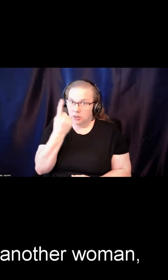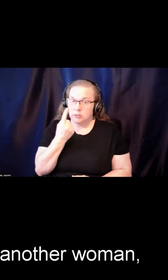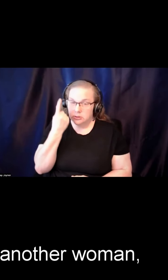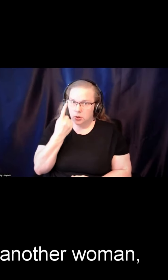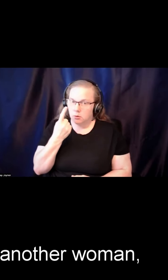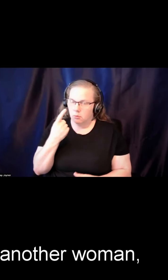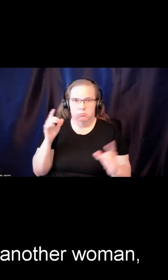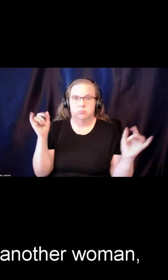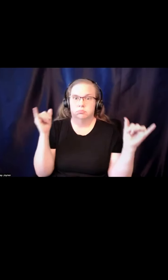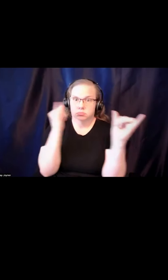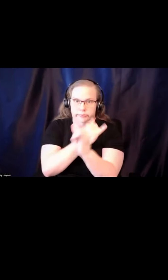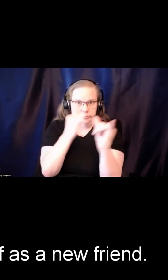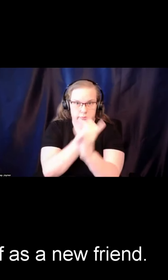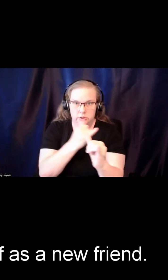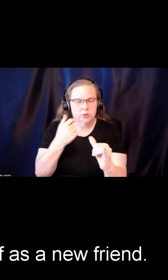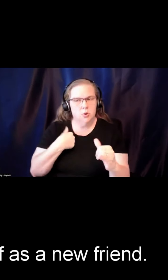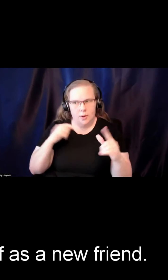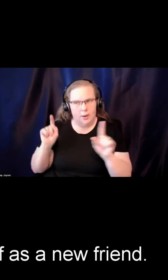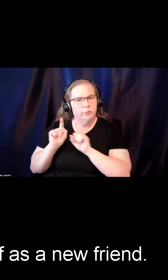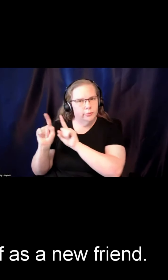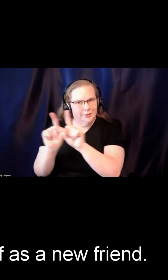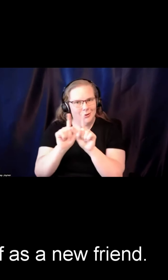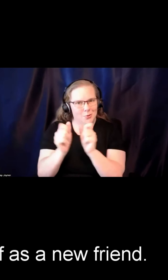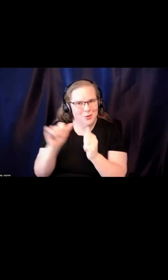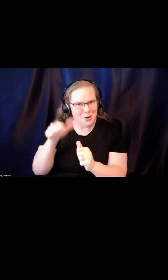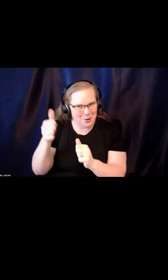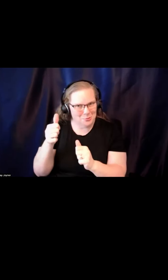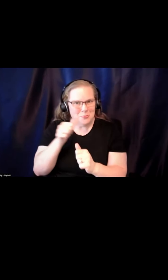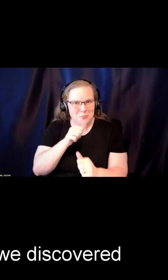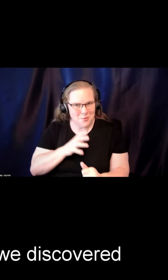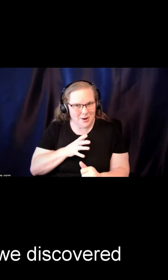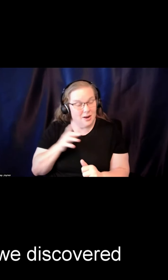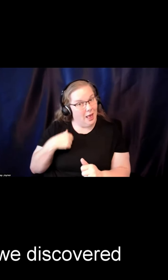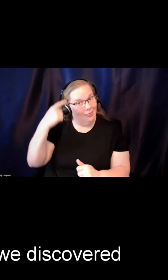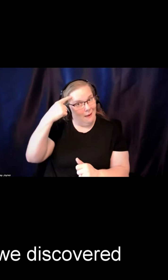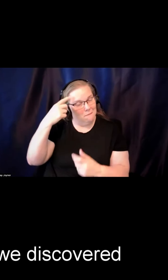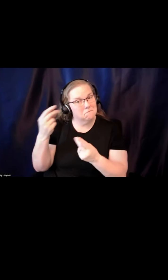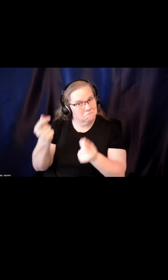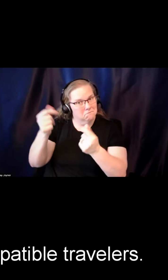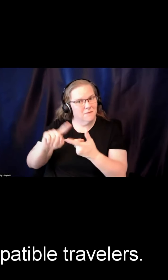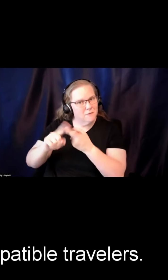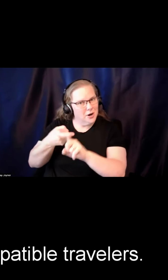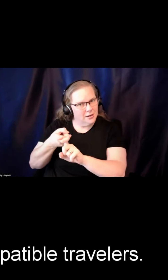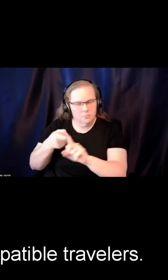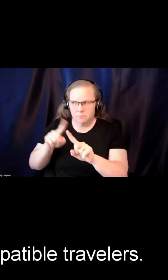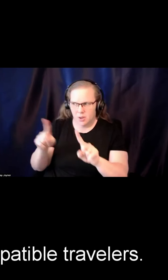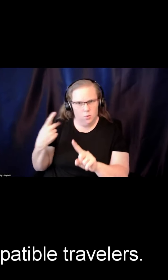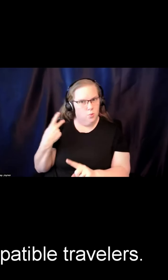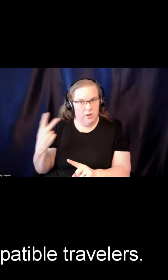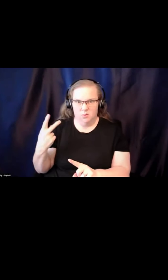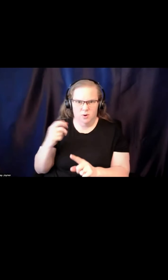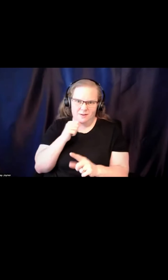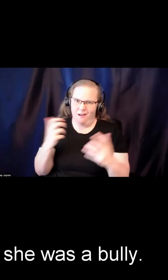I had set out with another woman, one whom I thought of as a new friend. Quickly, however, we discovered that we were not